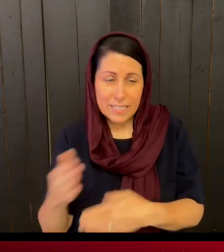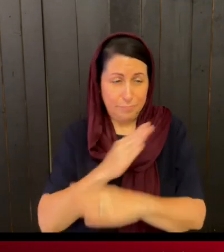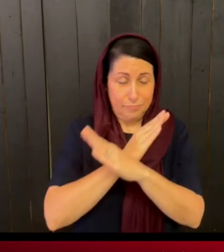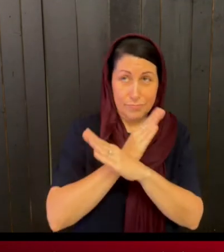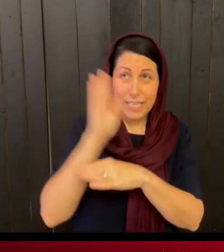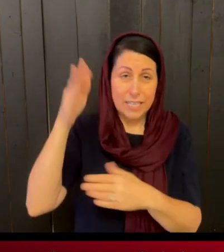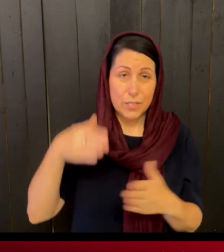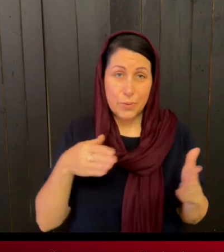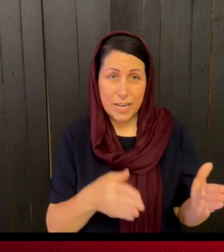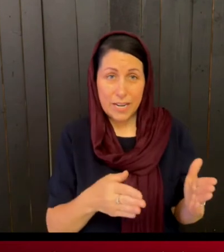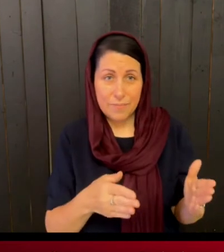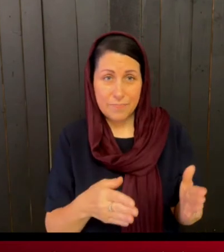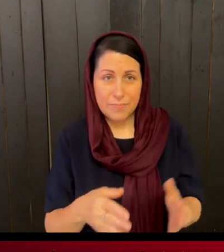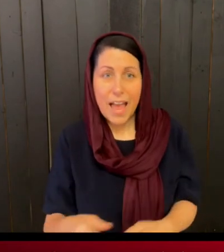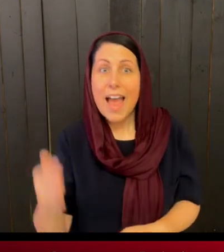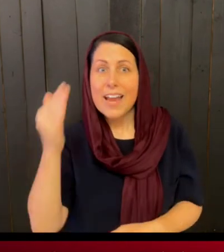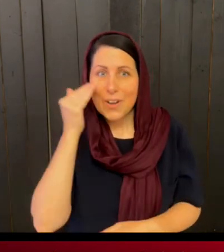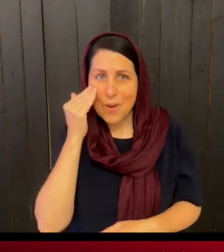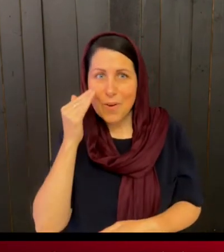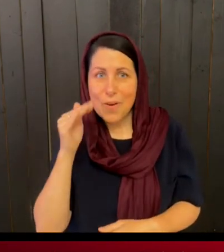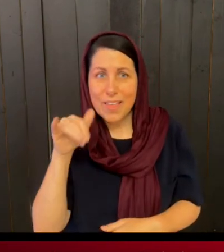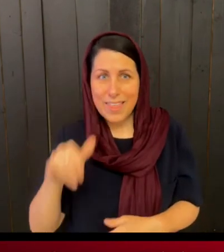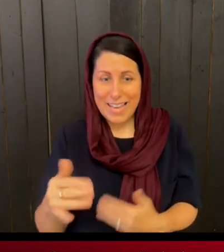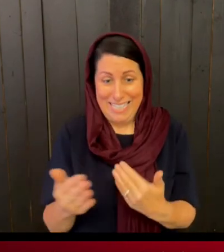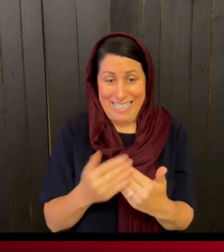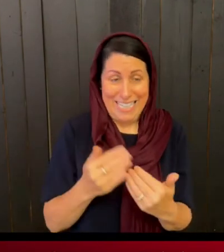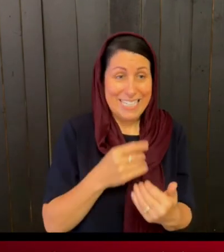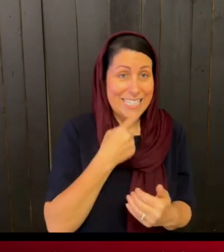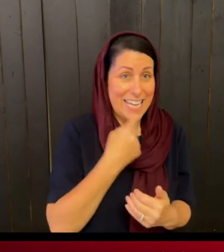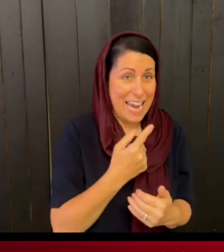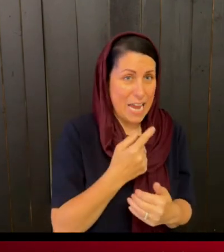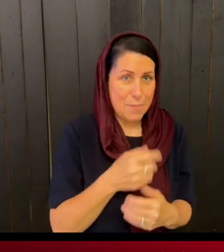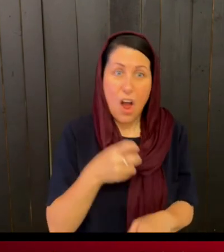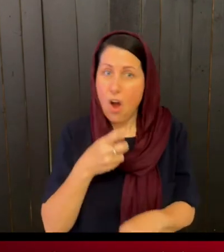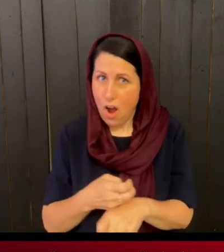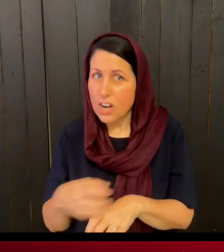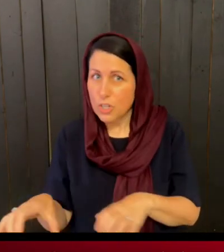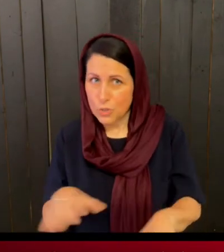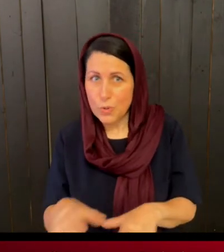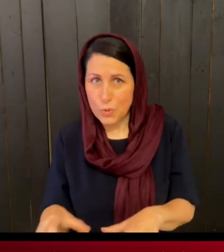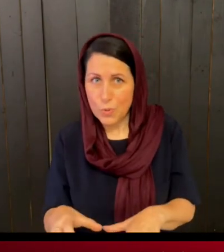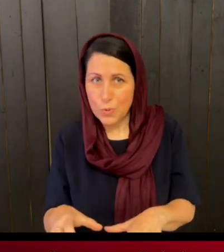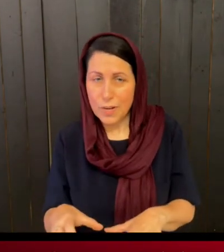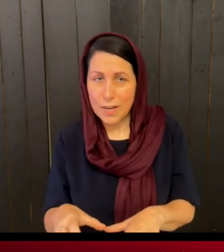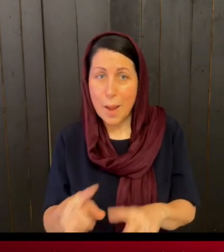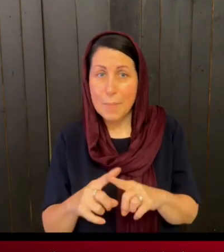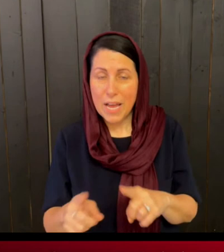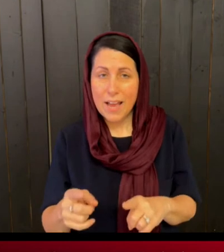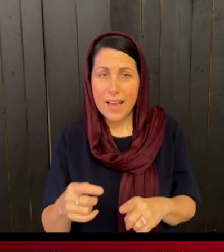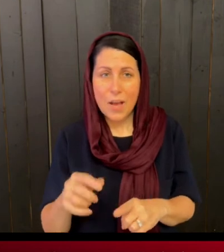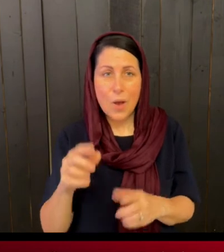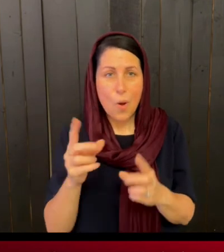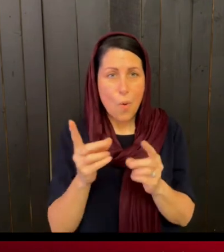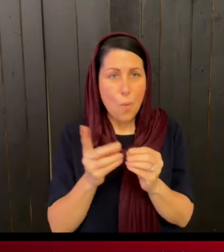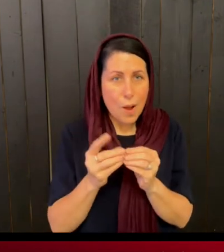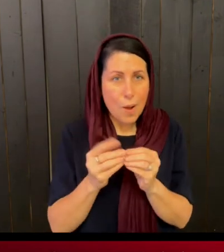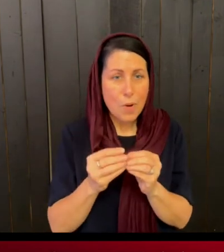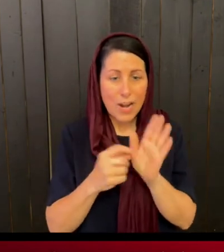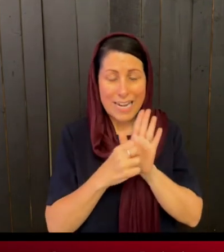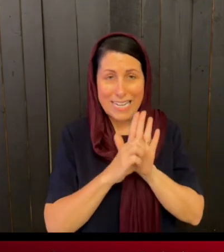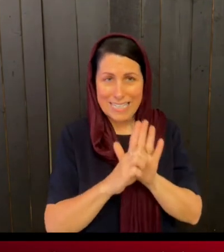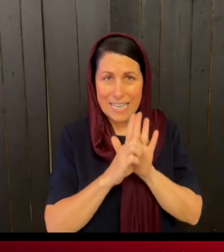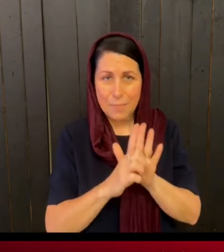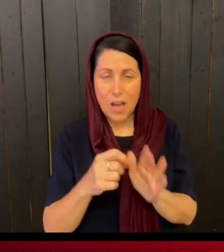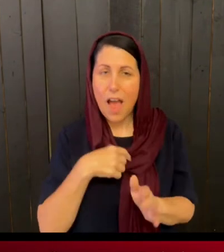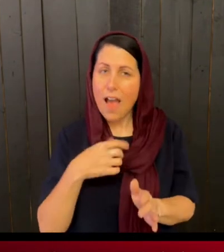all that's a lot easier said than done. It's way easier said than done. But another example of what I felt like